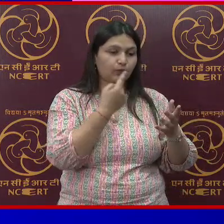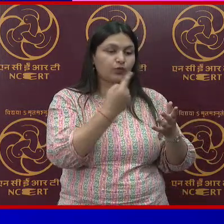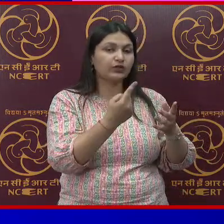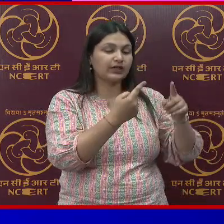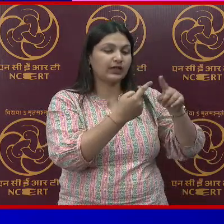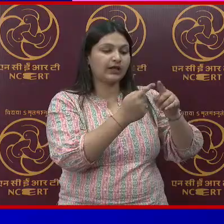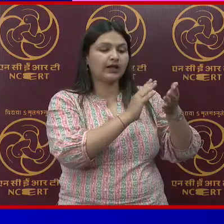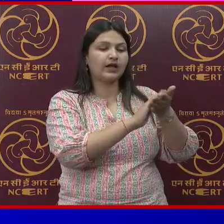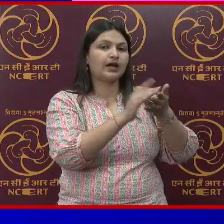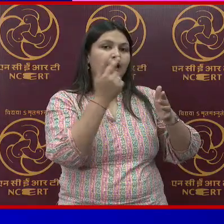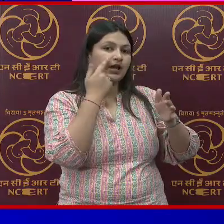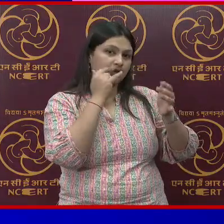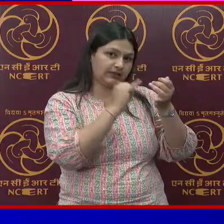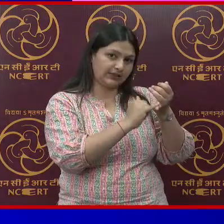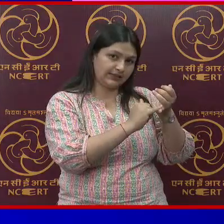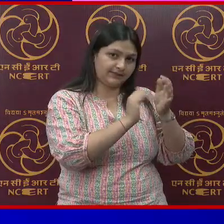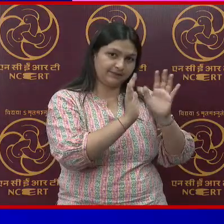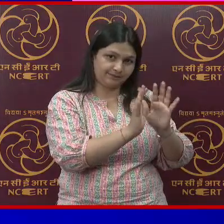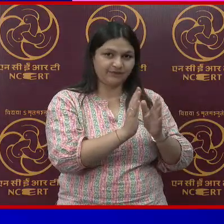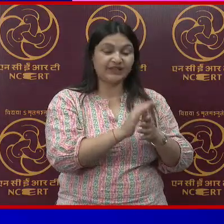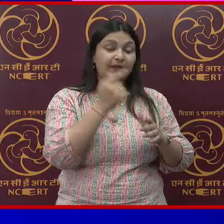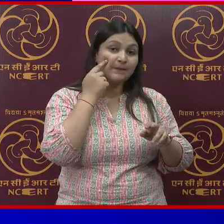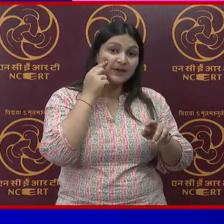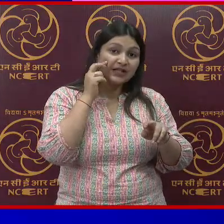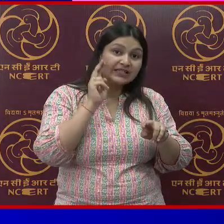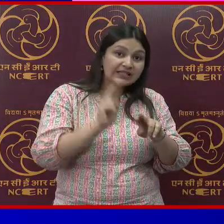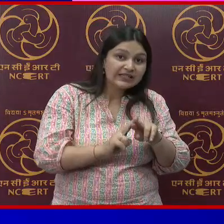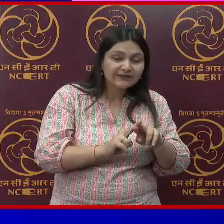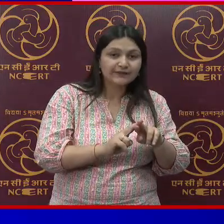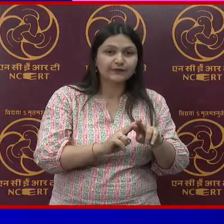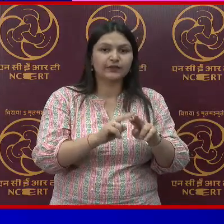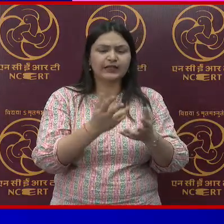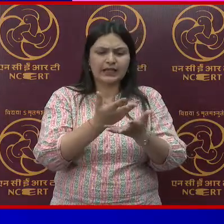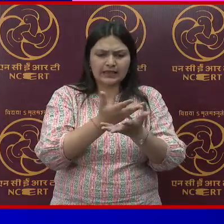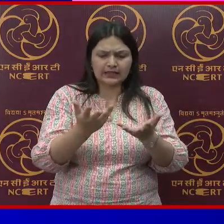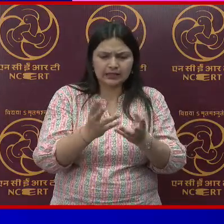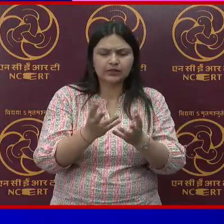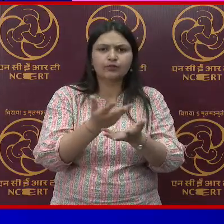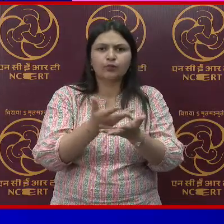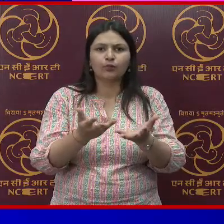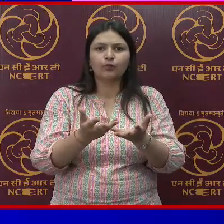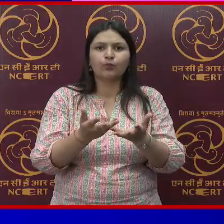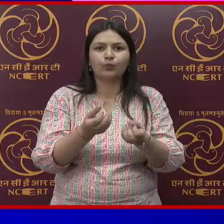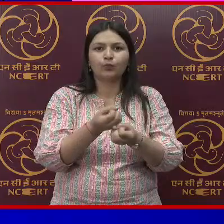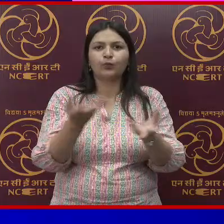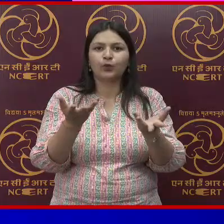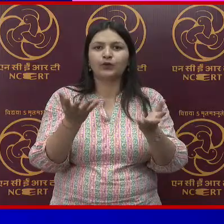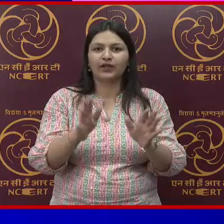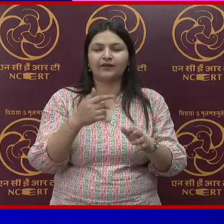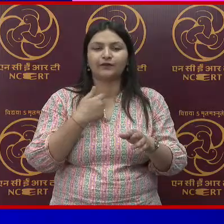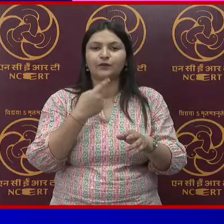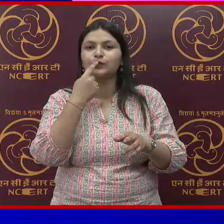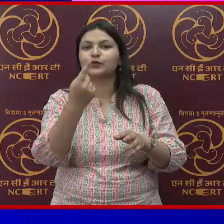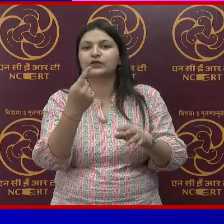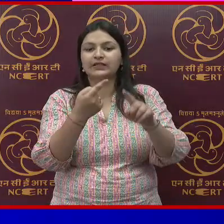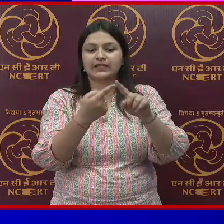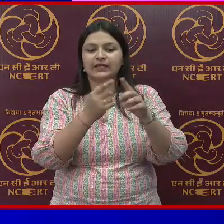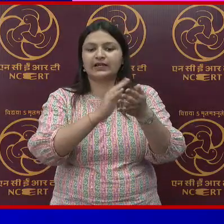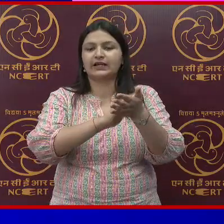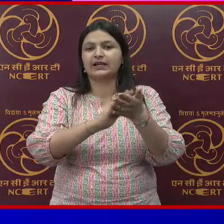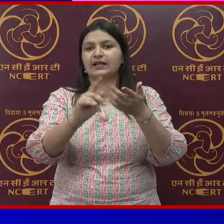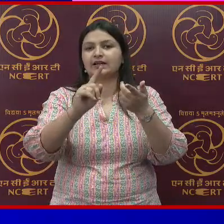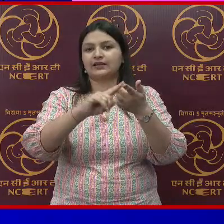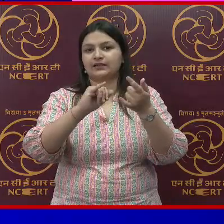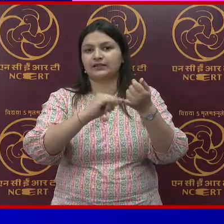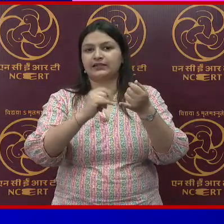this is. Okay. But whenever we are talking about more than one, then Yes. we have to use these. Correct. Whether it is more than 2, Okay. 3, whatever it